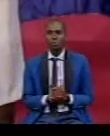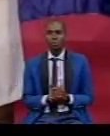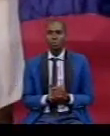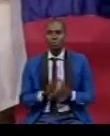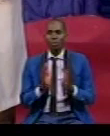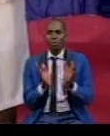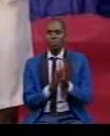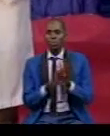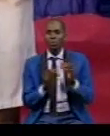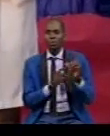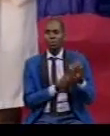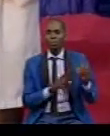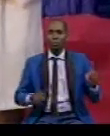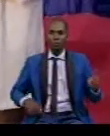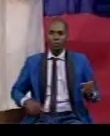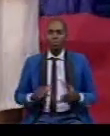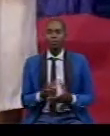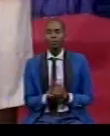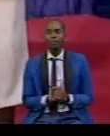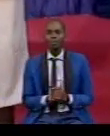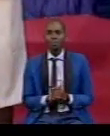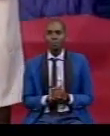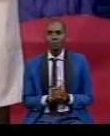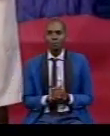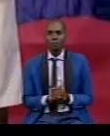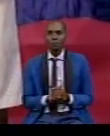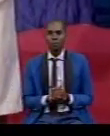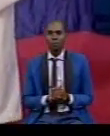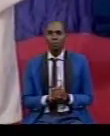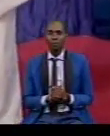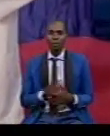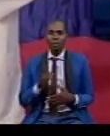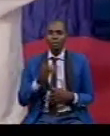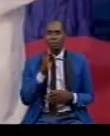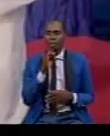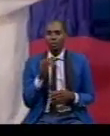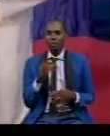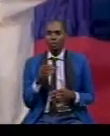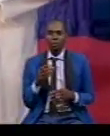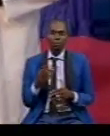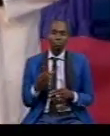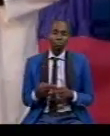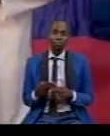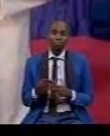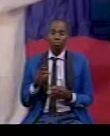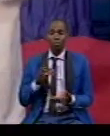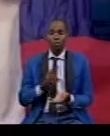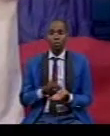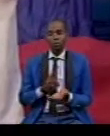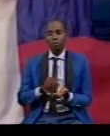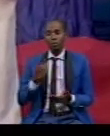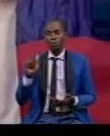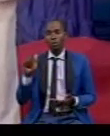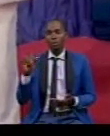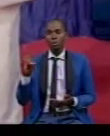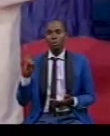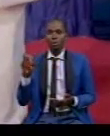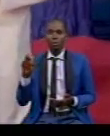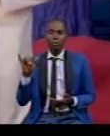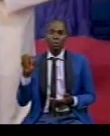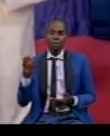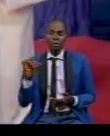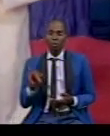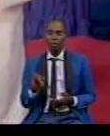have compassion on us. I am Dr. and help us. He'll help you tonight. He